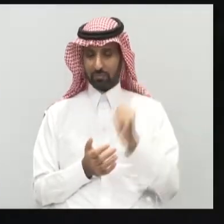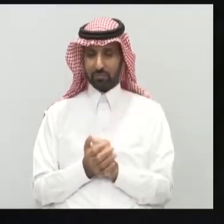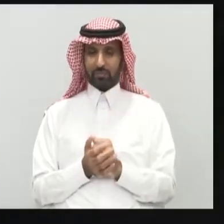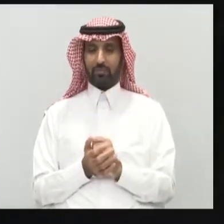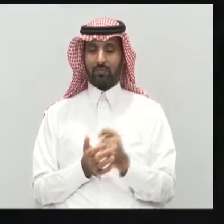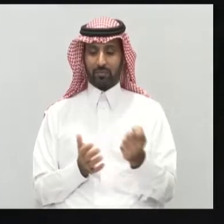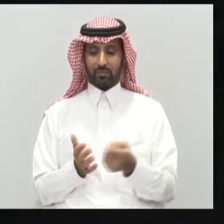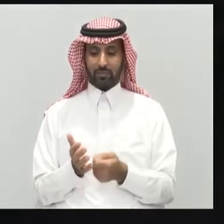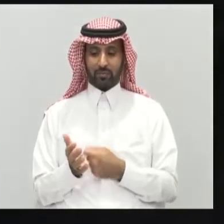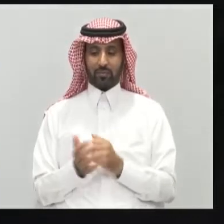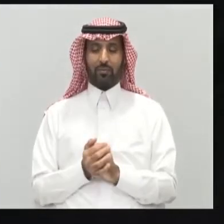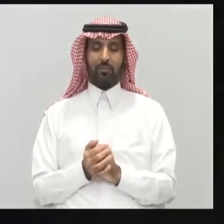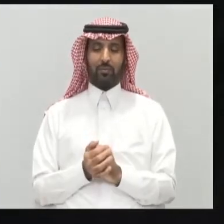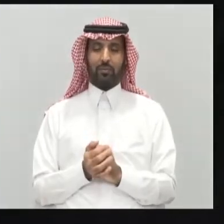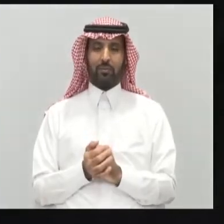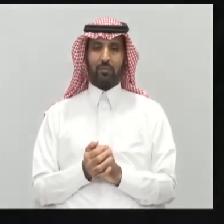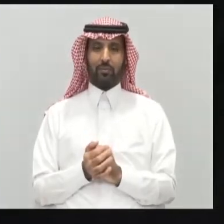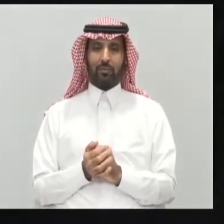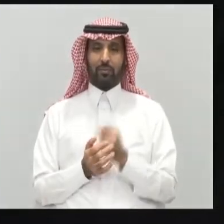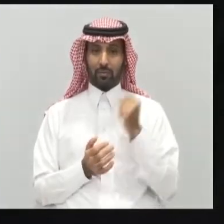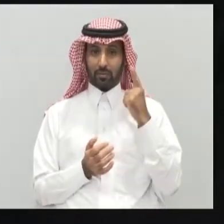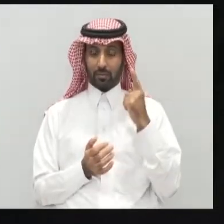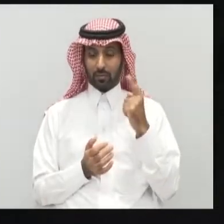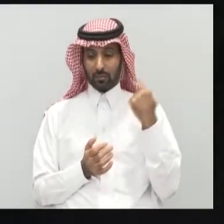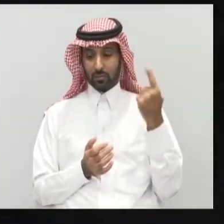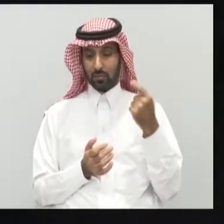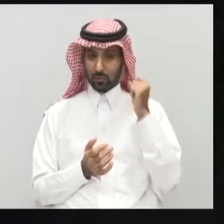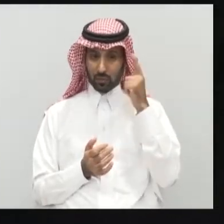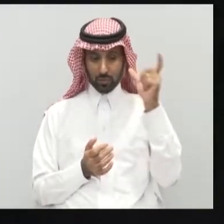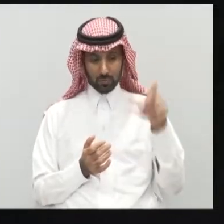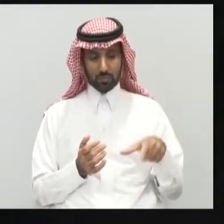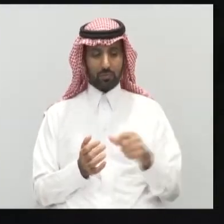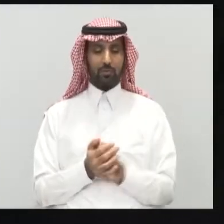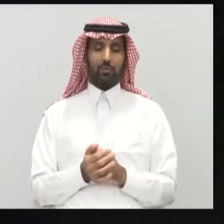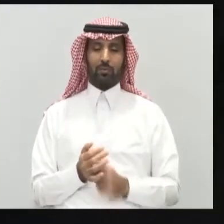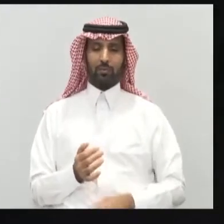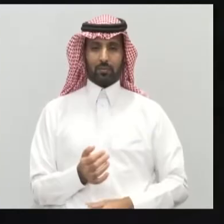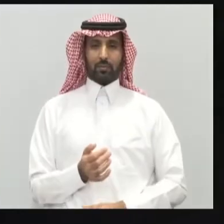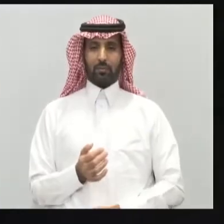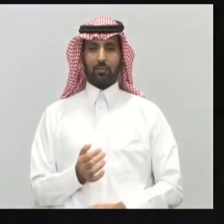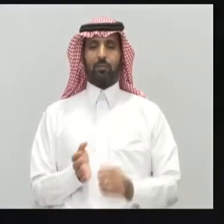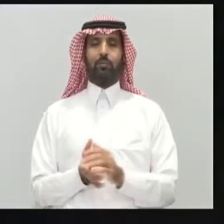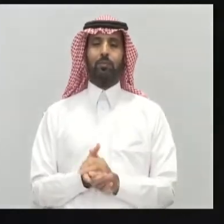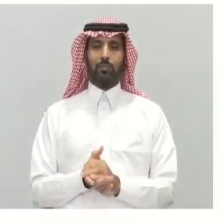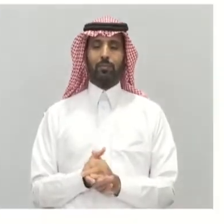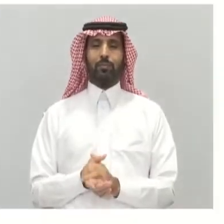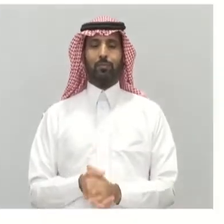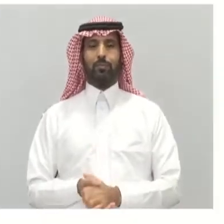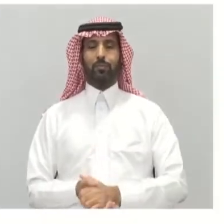but here we're focusing on writing about a famous person and great achievements and accomplishments,